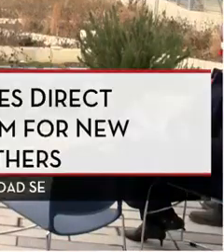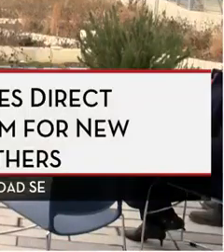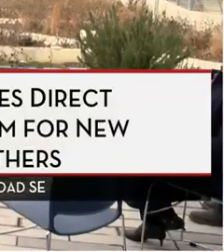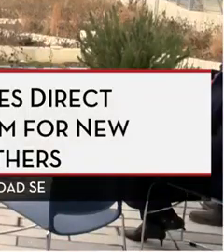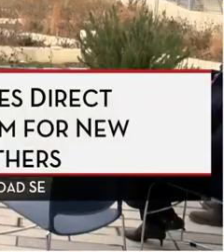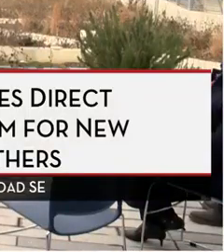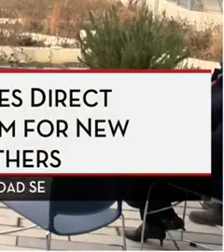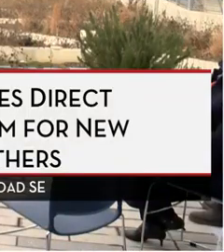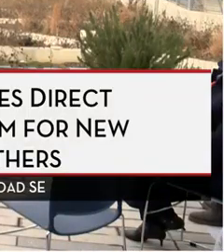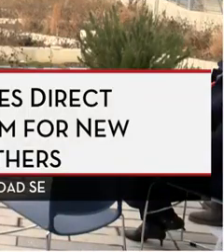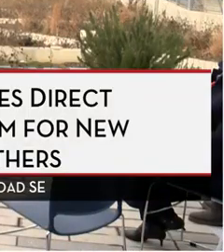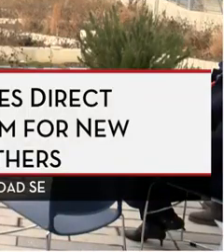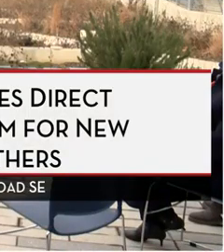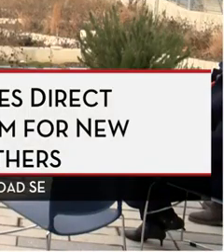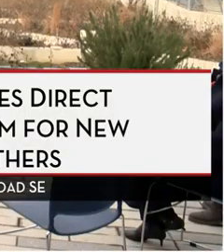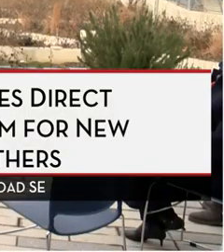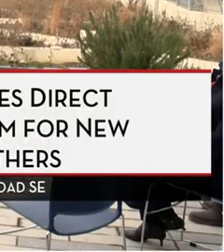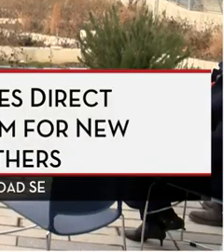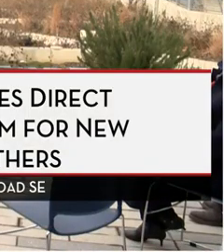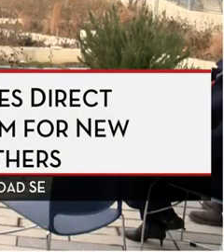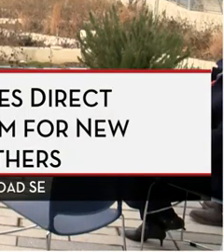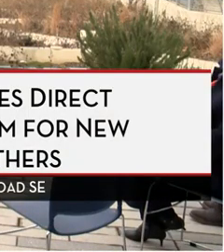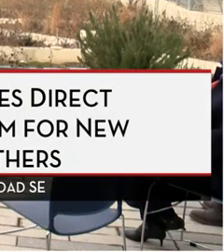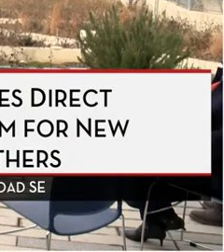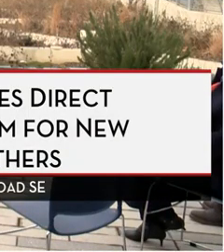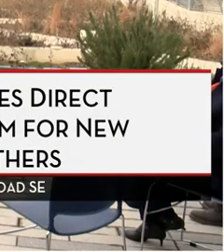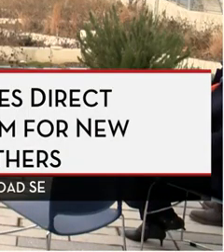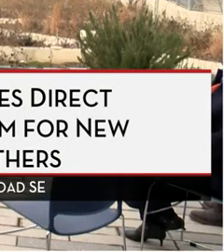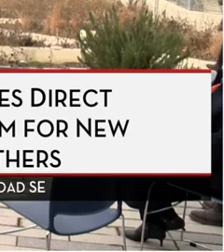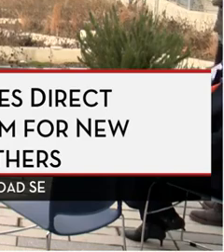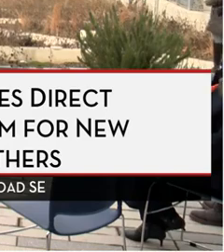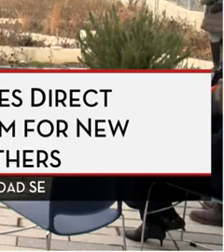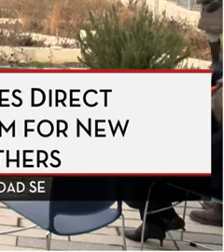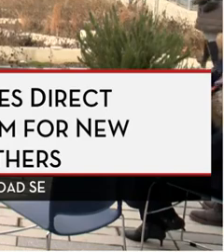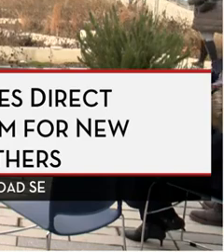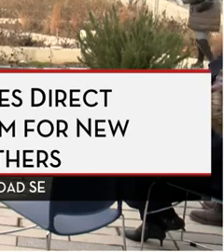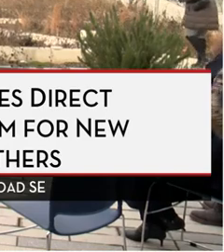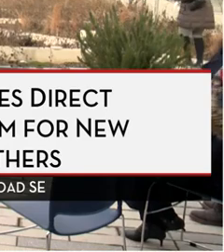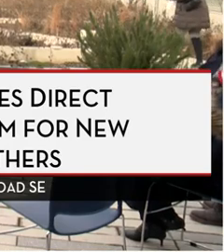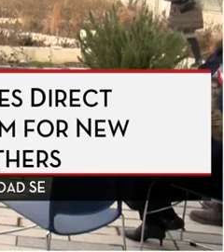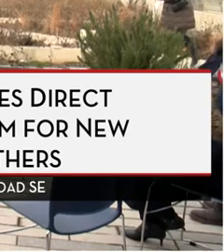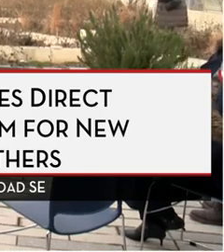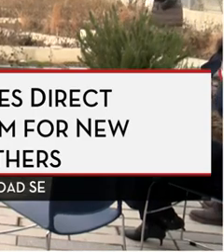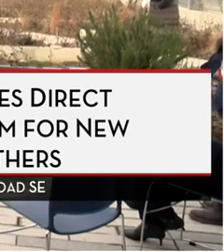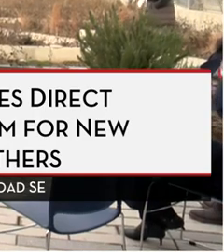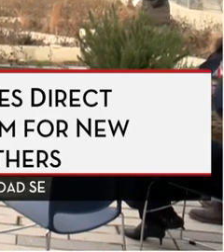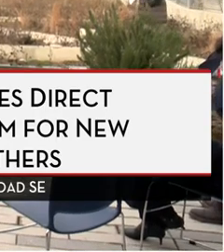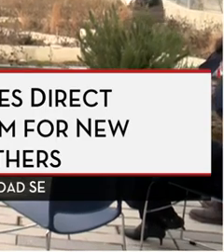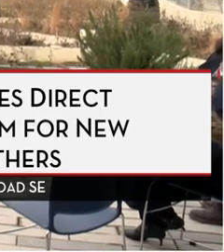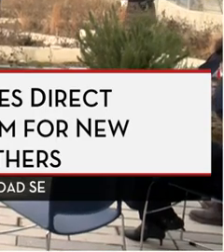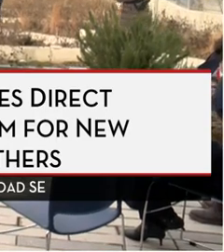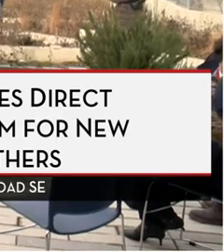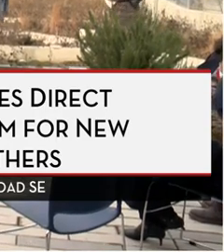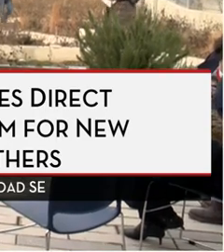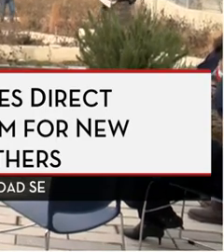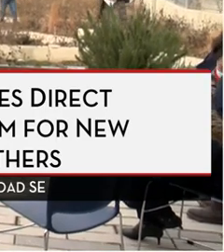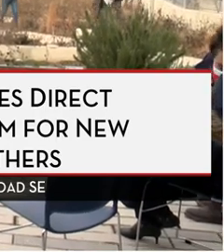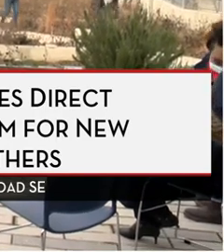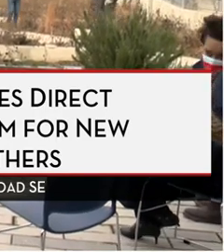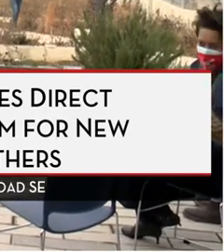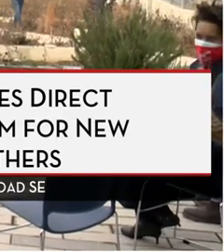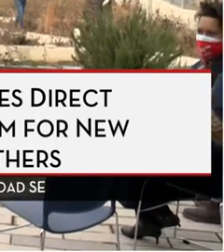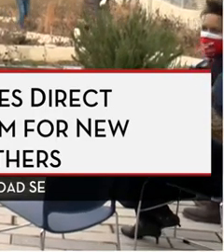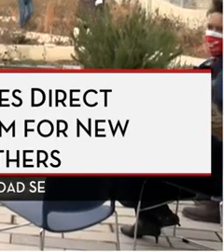Hello, everyone. My name is Angel Hawkins. I'm a native Washingtonian and a Ward 8 resident. I'm a